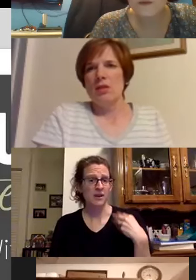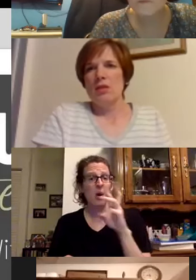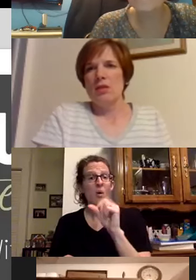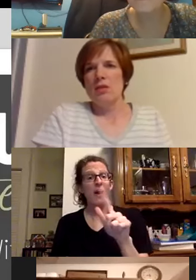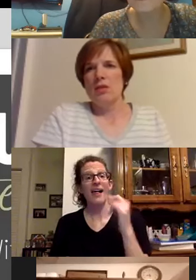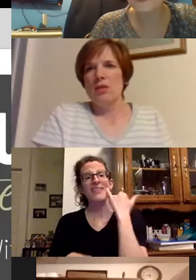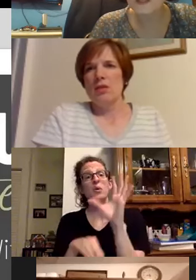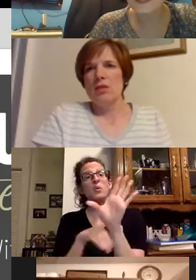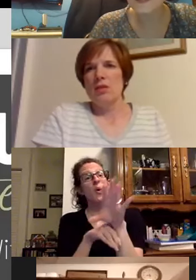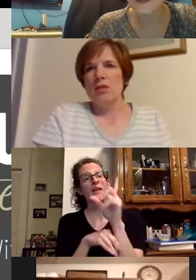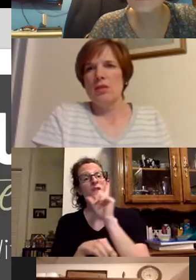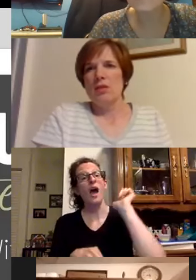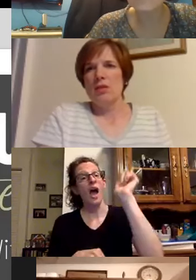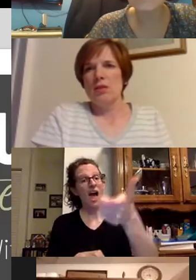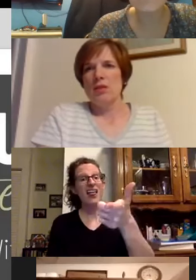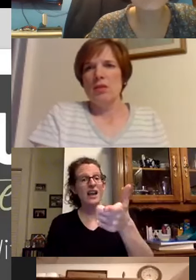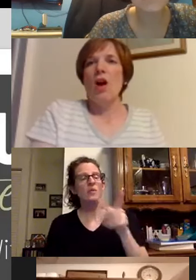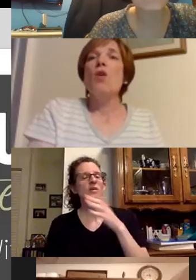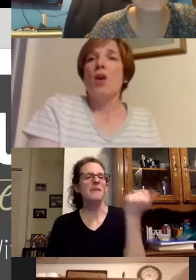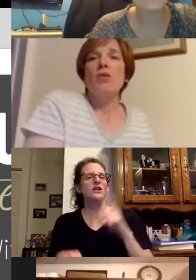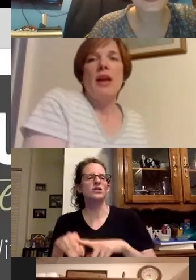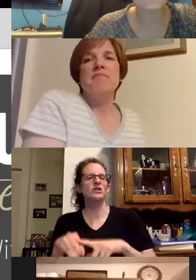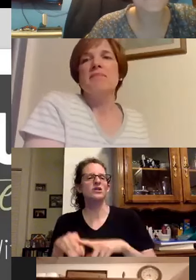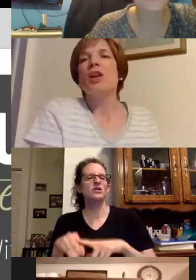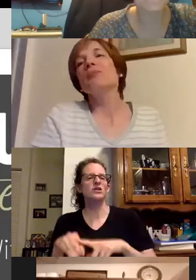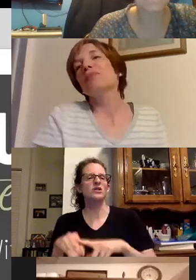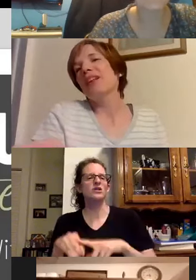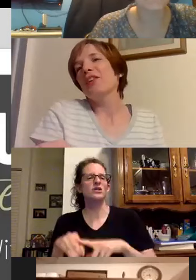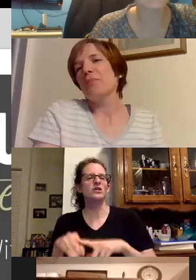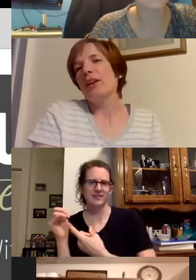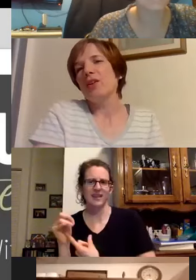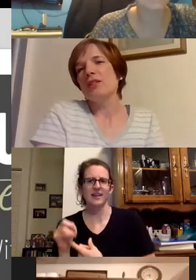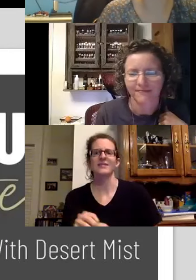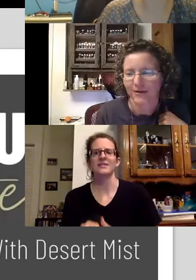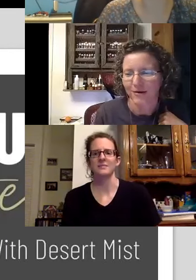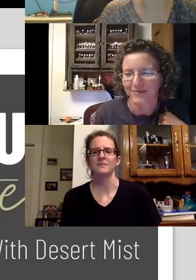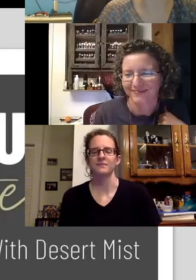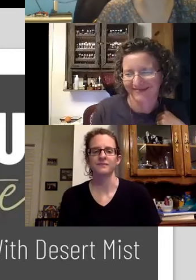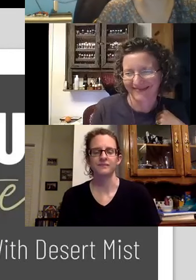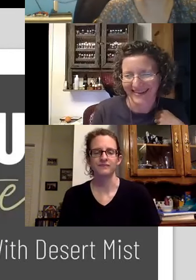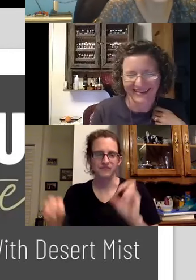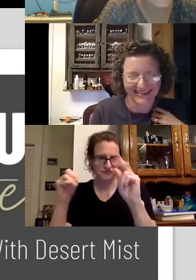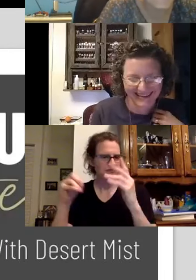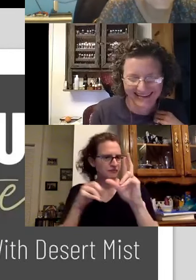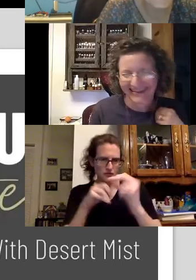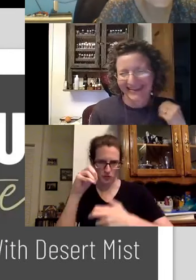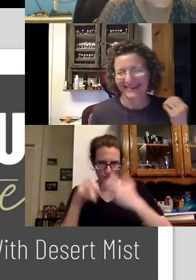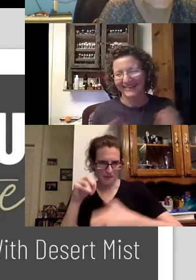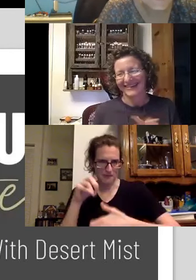this for others to view later, yeah, it'd still probably be good. Oh, okay. Yep. Good point, Krista. No problem.